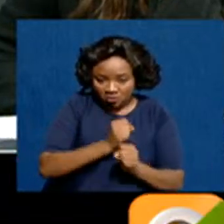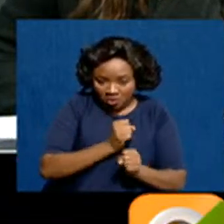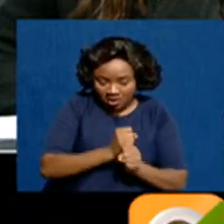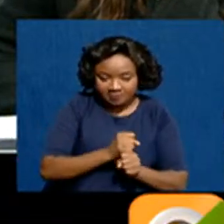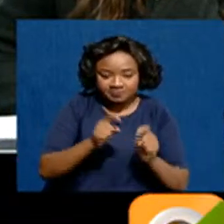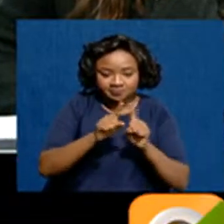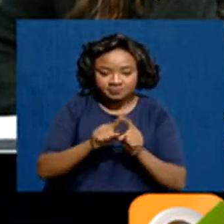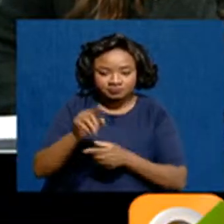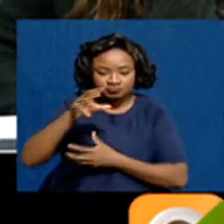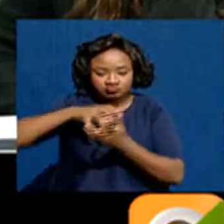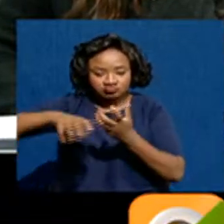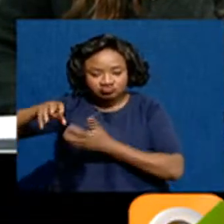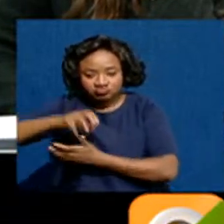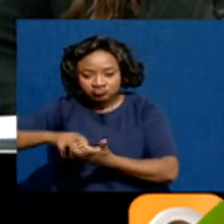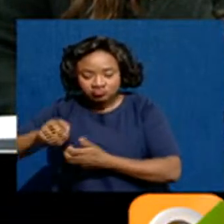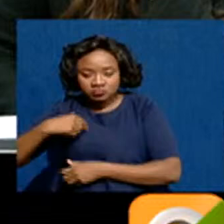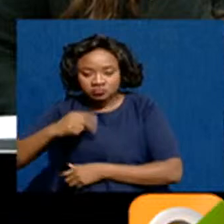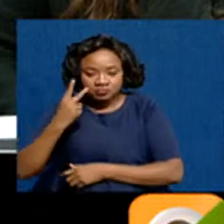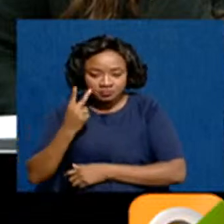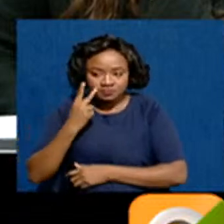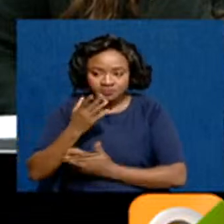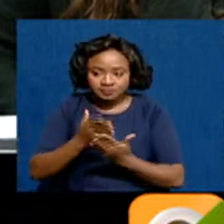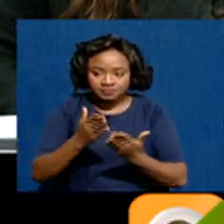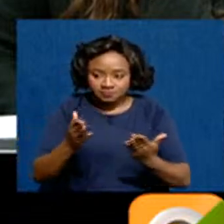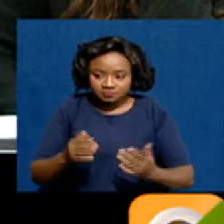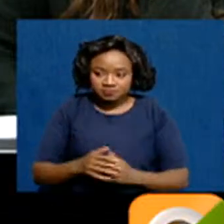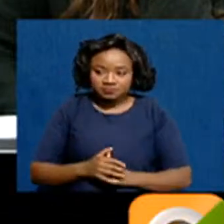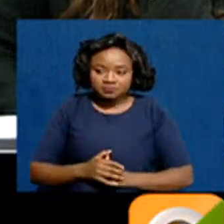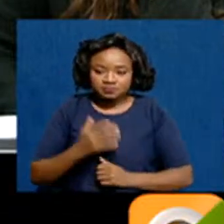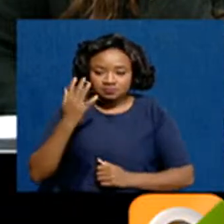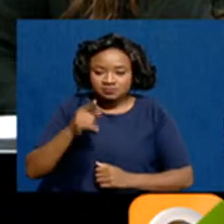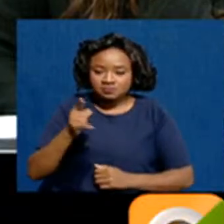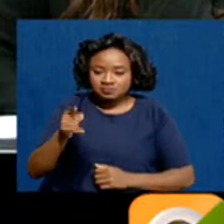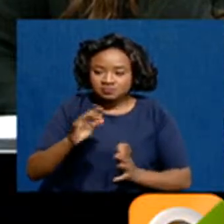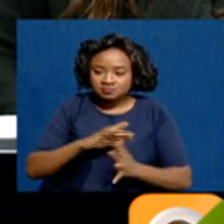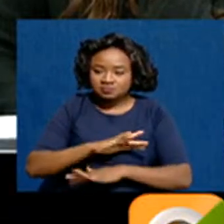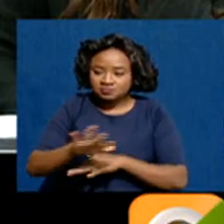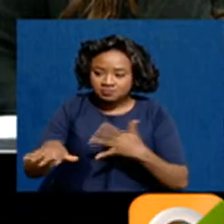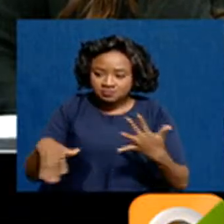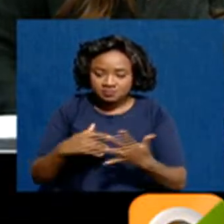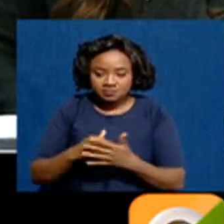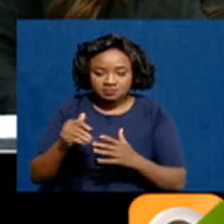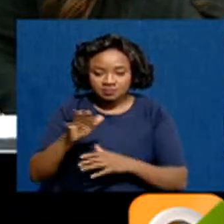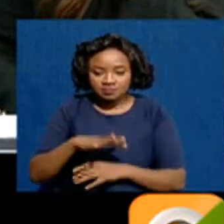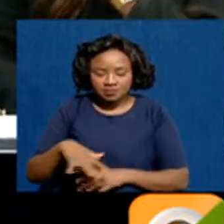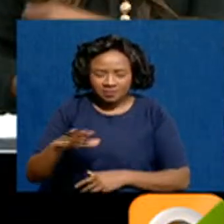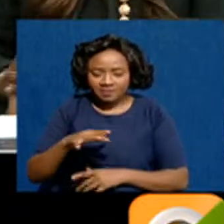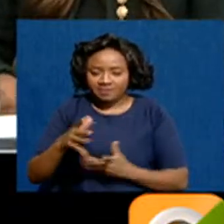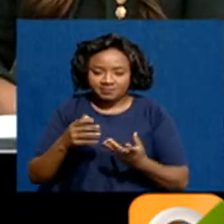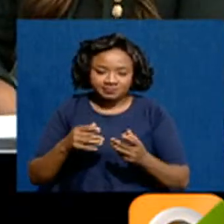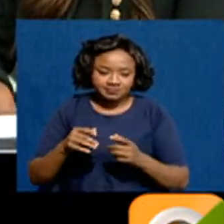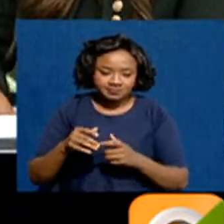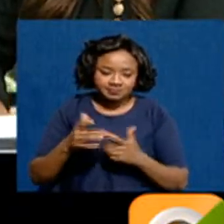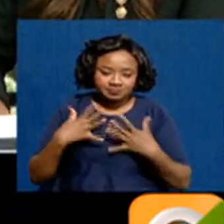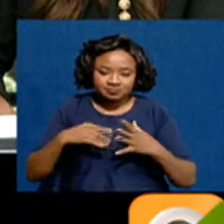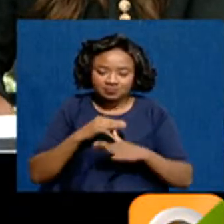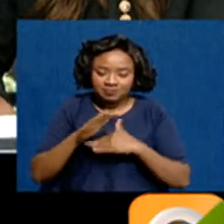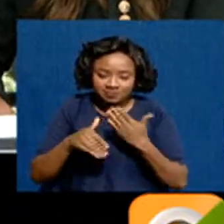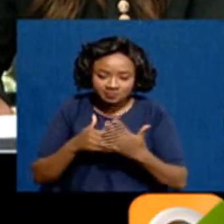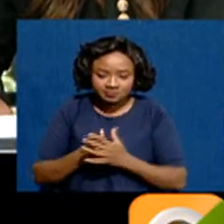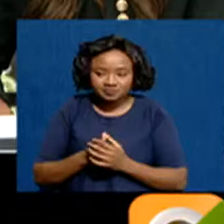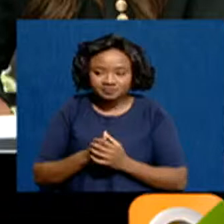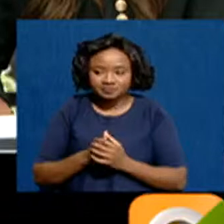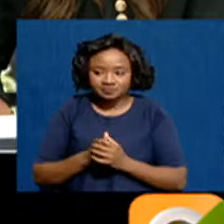confusion that was within Kenya Airports Authority. I told people that the whole institution had been mismanaged. Almost everybody at the top was